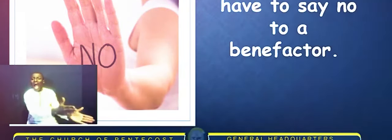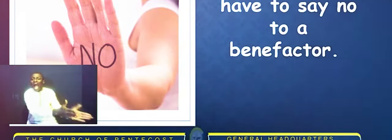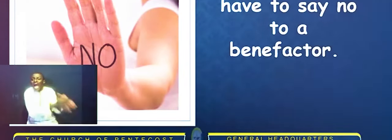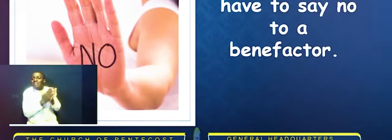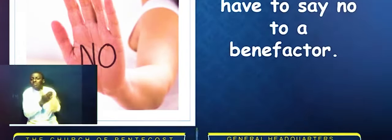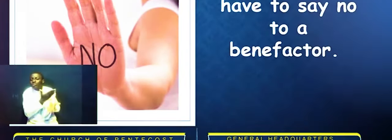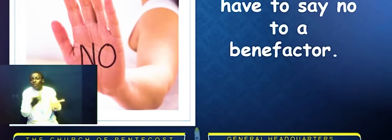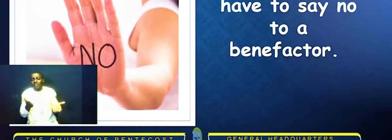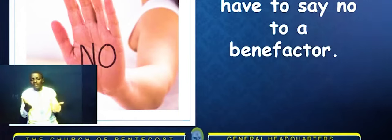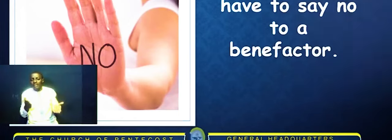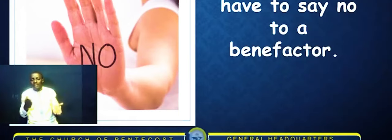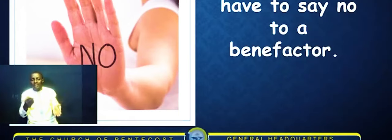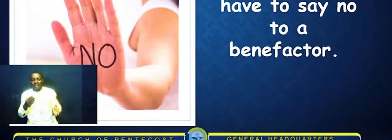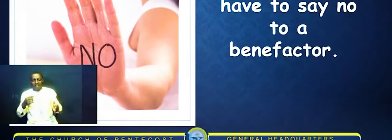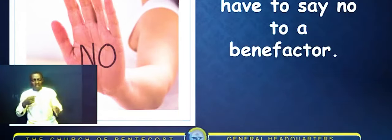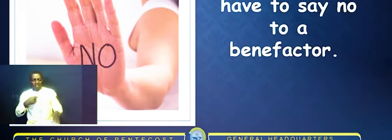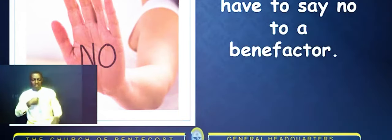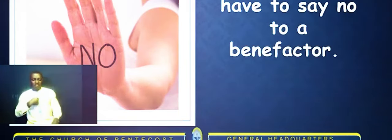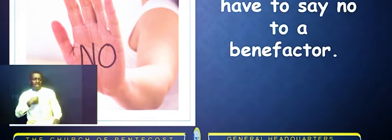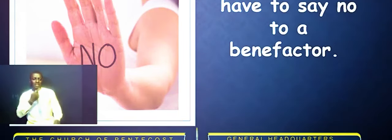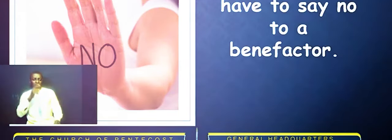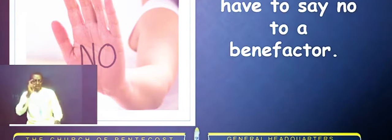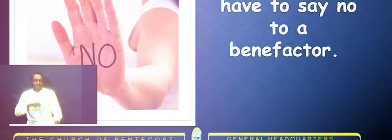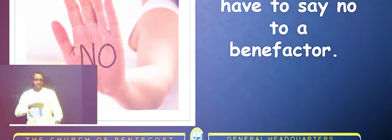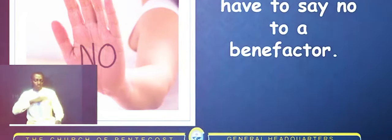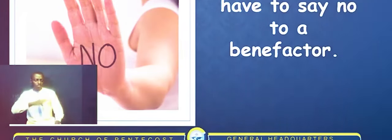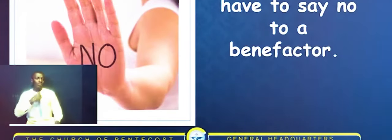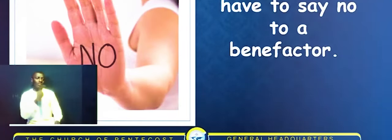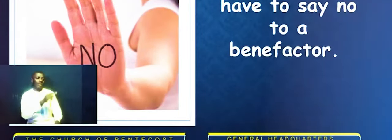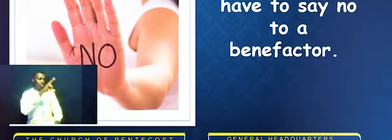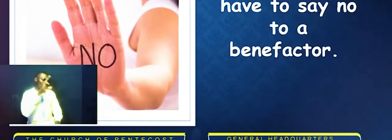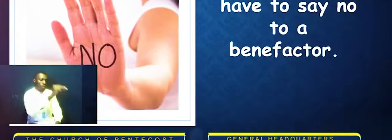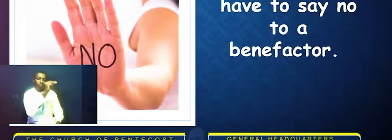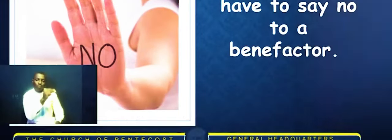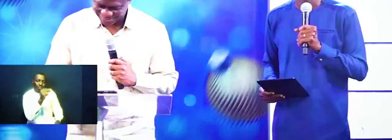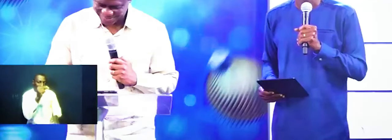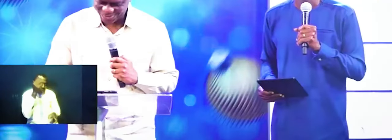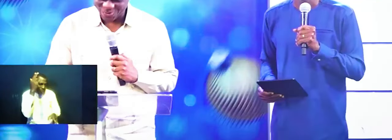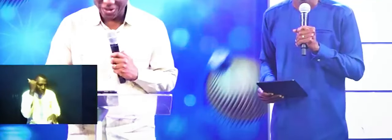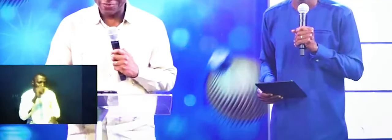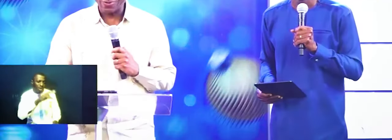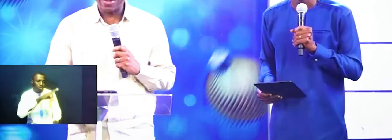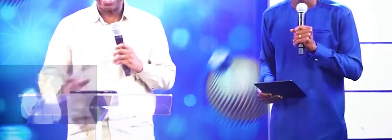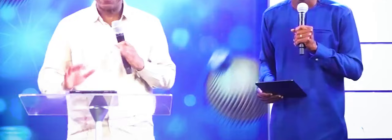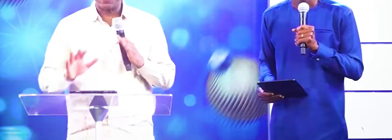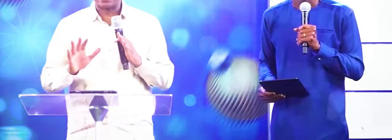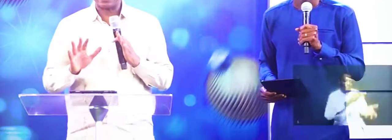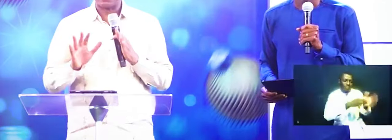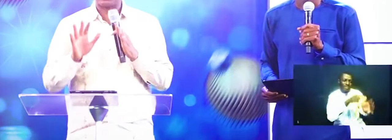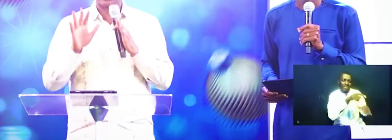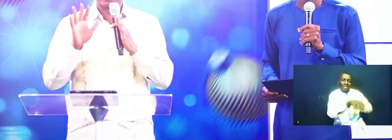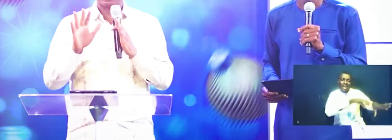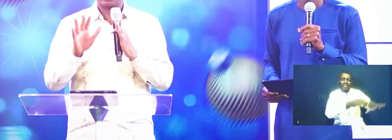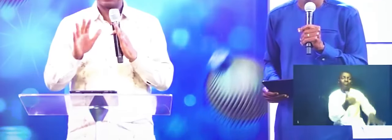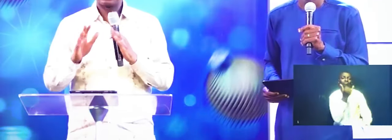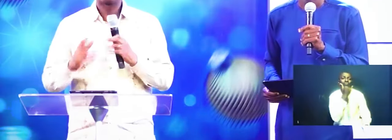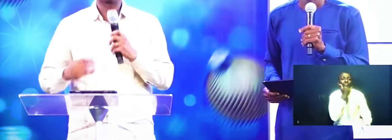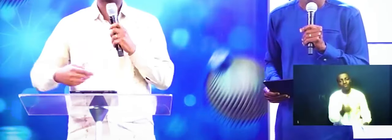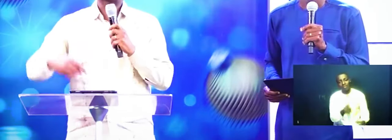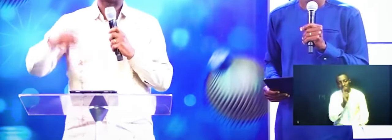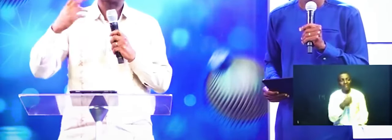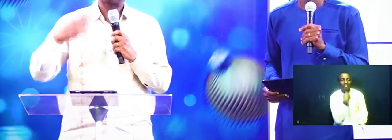He might have supported your education, but it doesn't mean you have to give yourself to